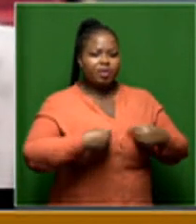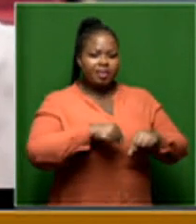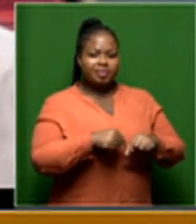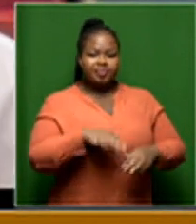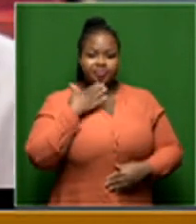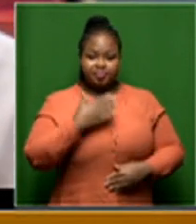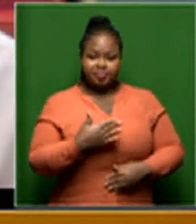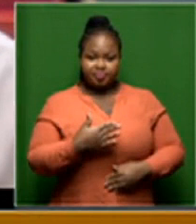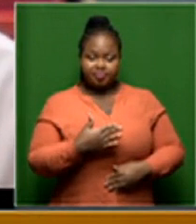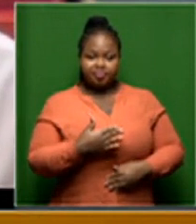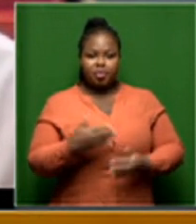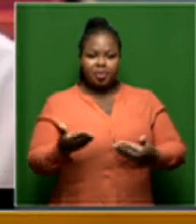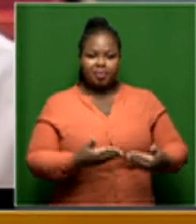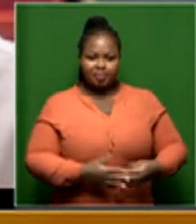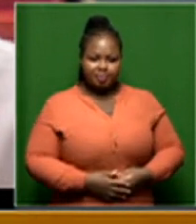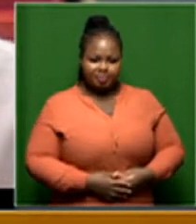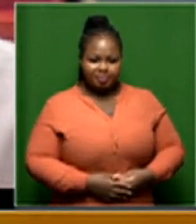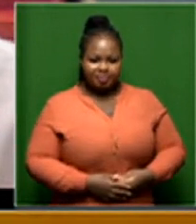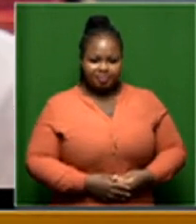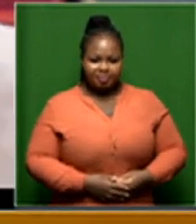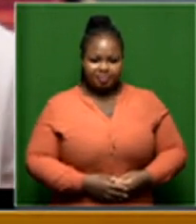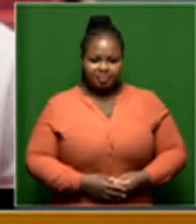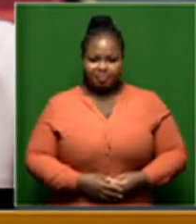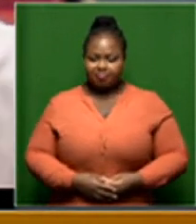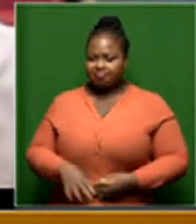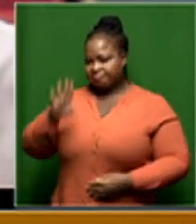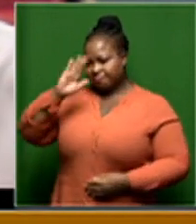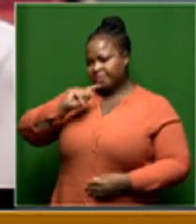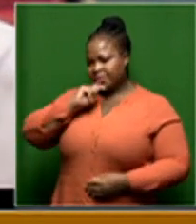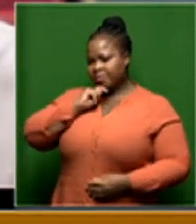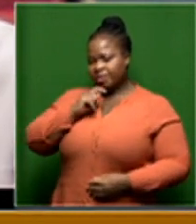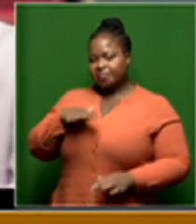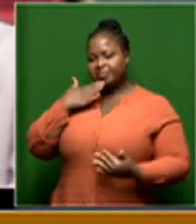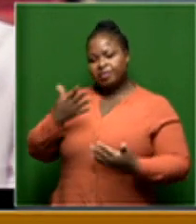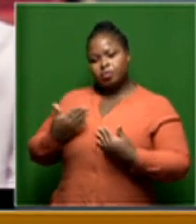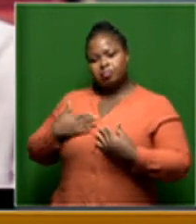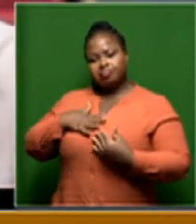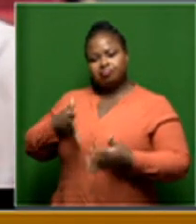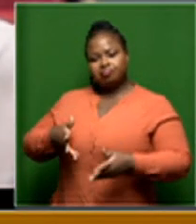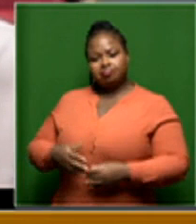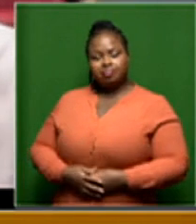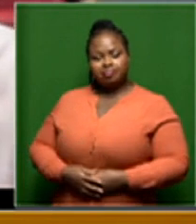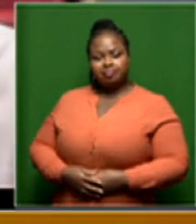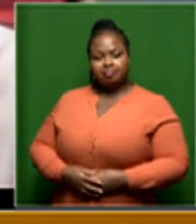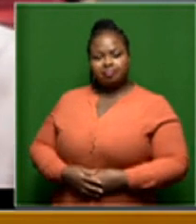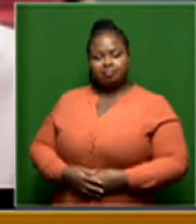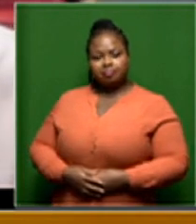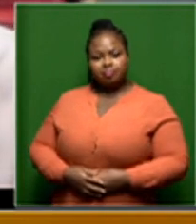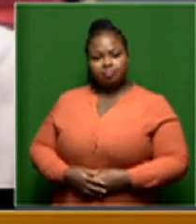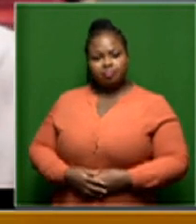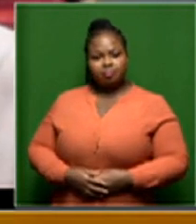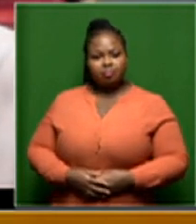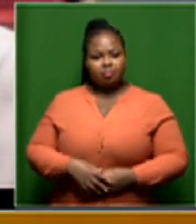Thank you. It's a warm welcome. Oh, good morning. Well, thank you so much for having me. Well, what is